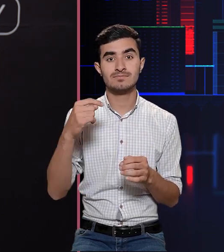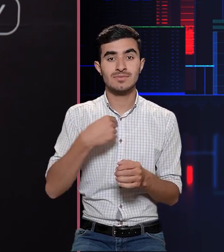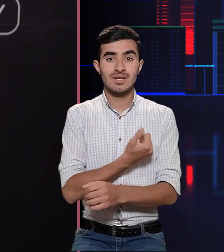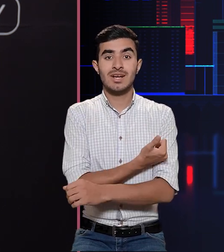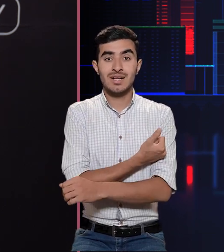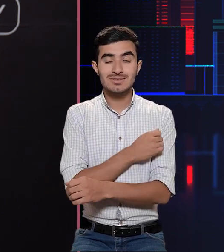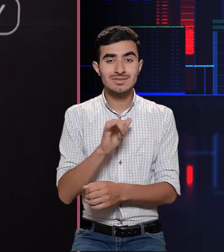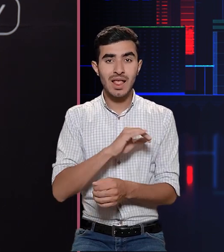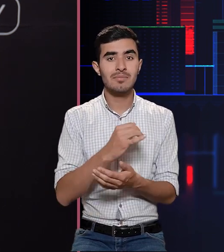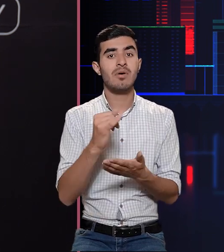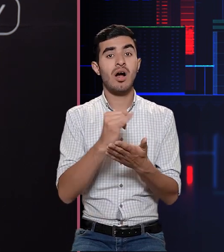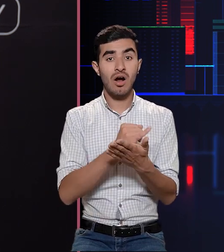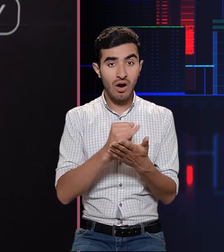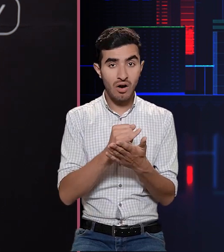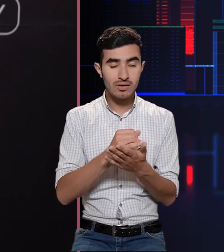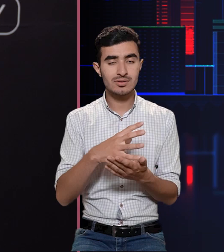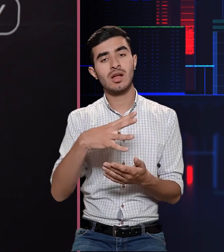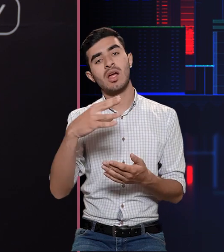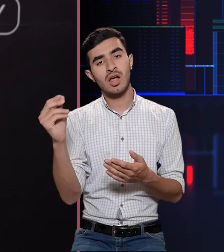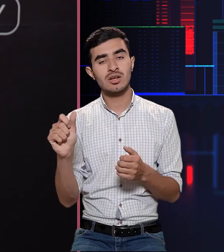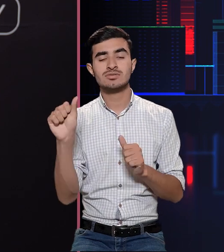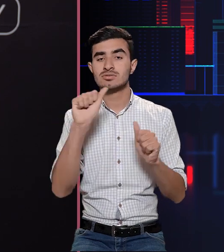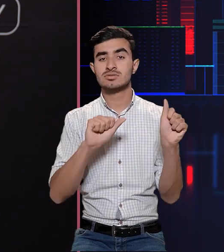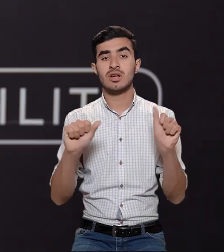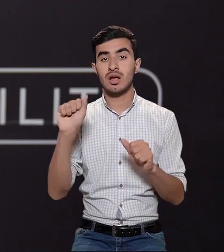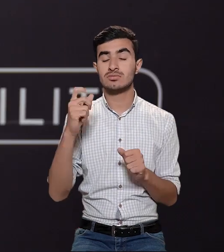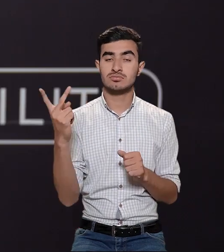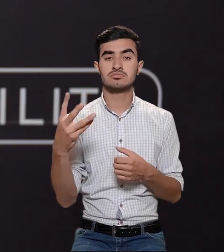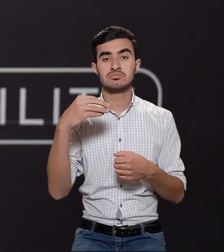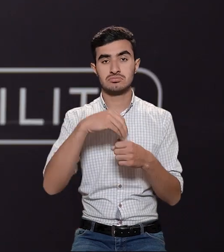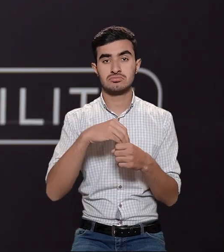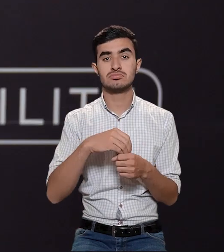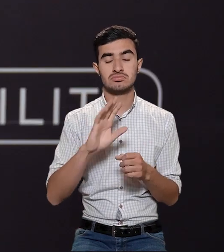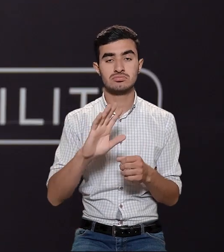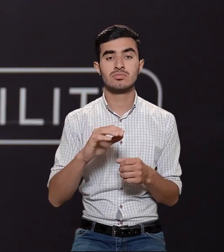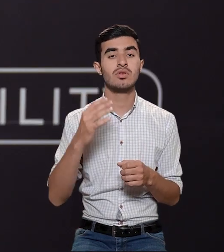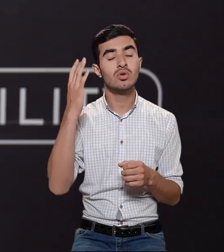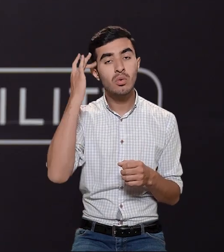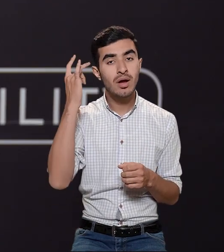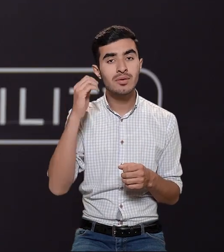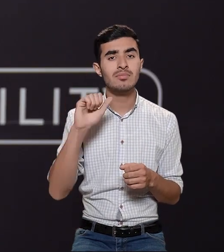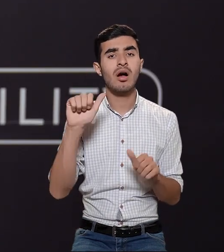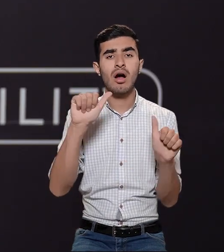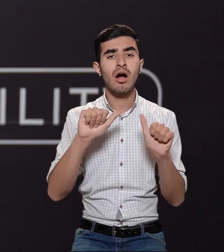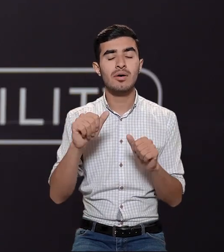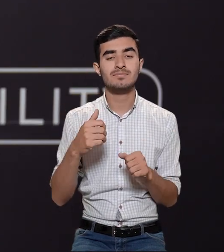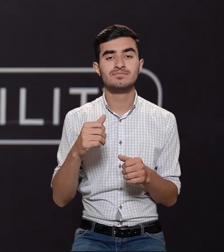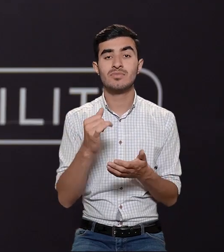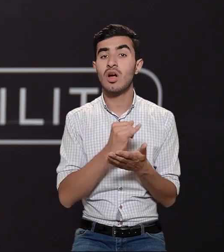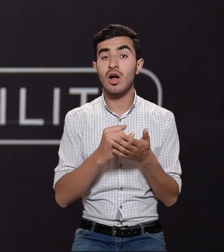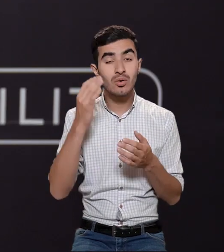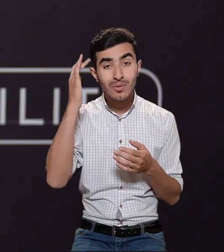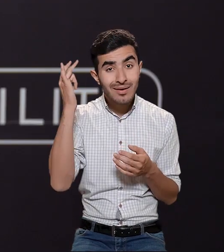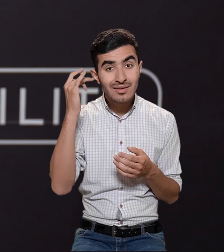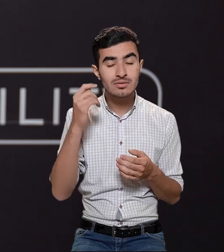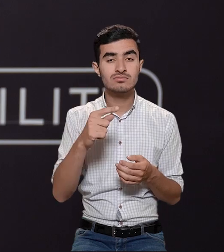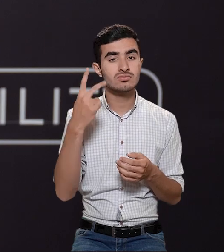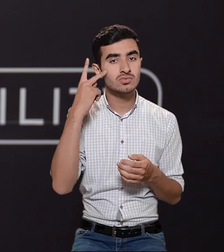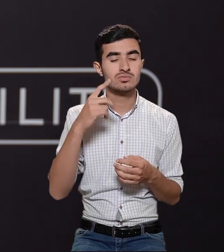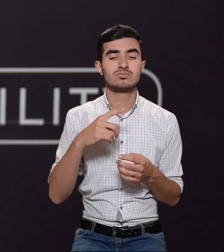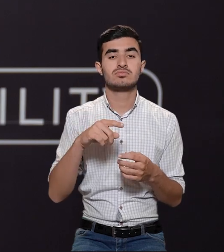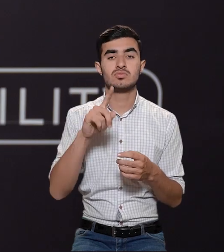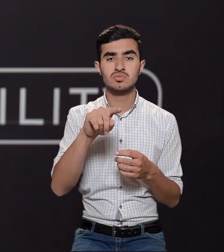that anesthesia is an art, and at the same time, it's a science. Art in a way, because you have to